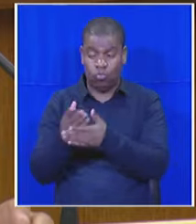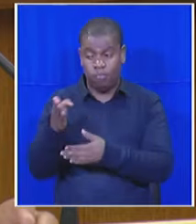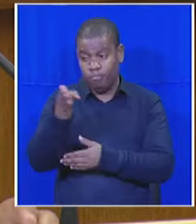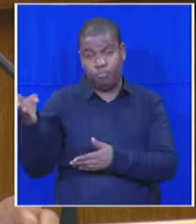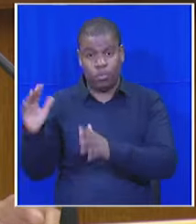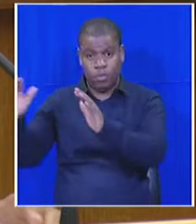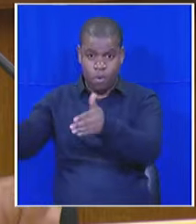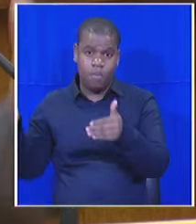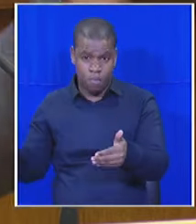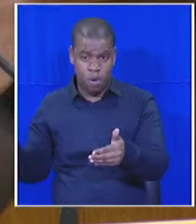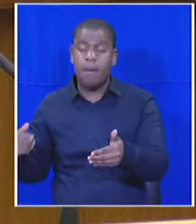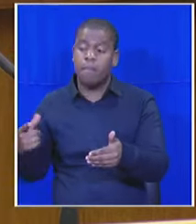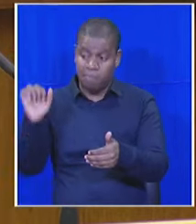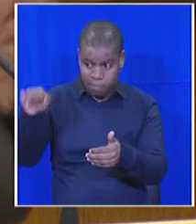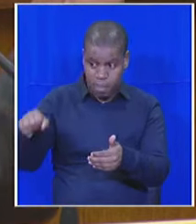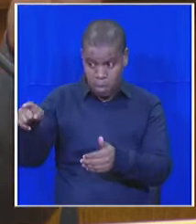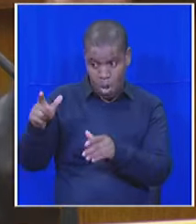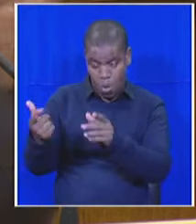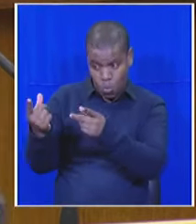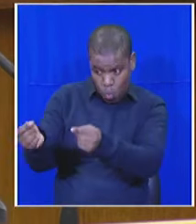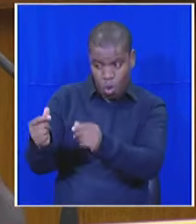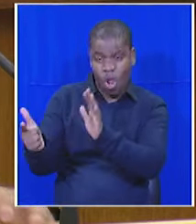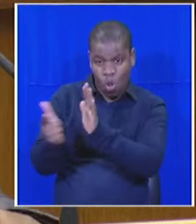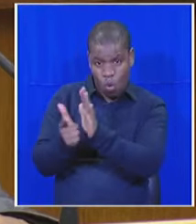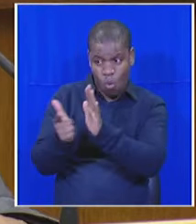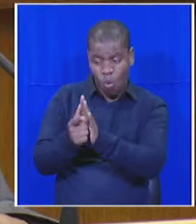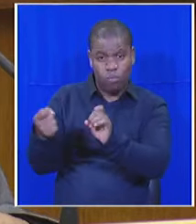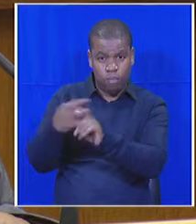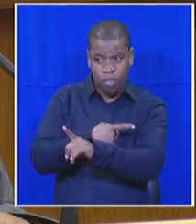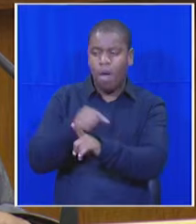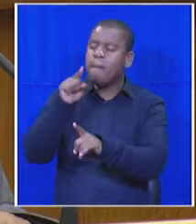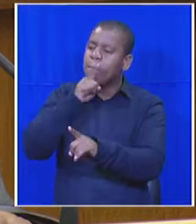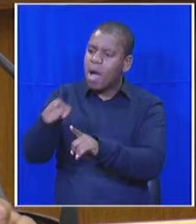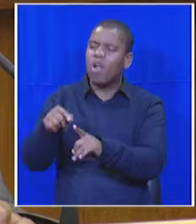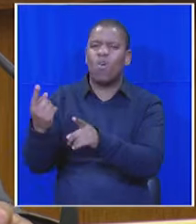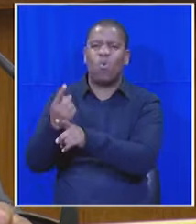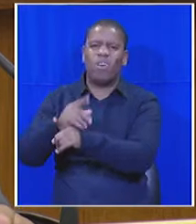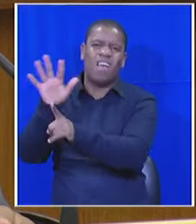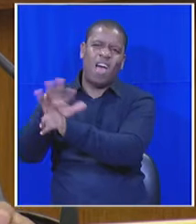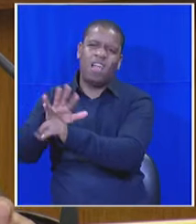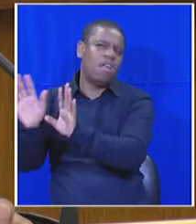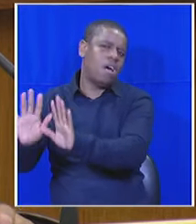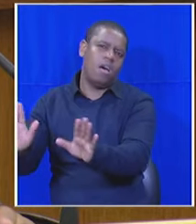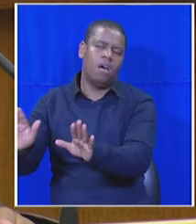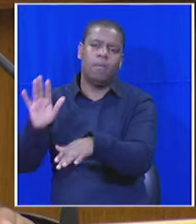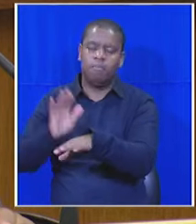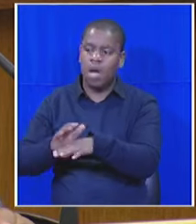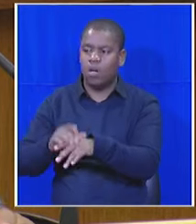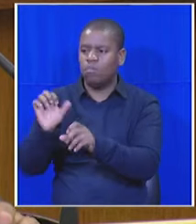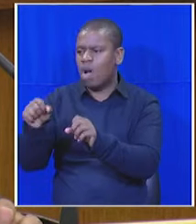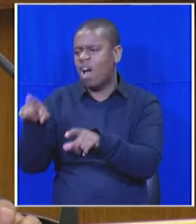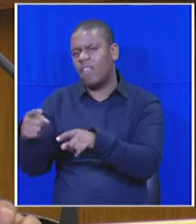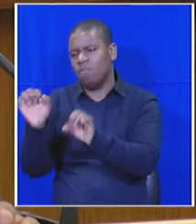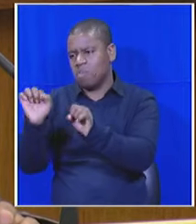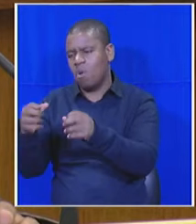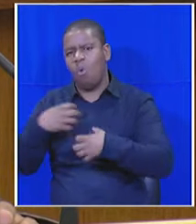despite performing unlawful activities, but they need not to be harassed and intimidated and with some of their stuff taken away. So that's one of